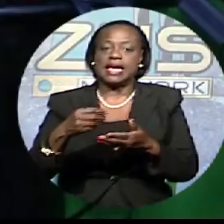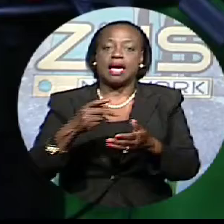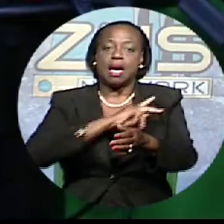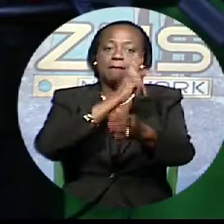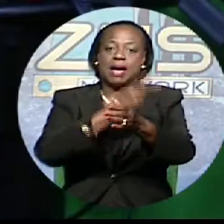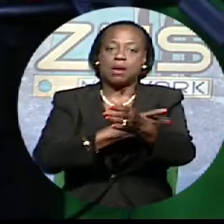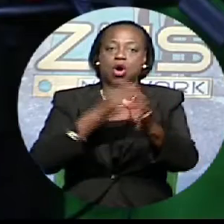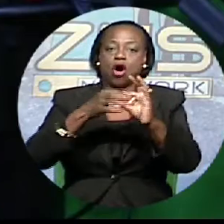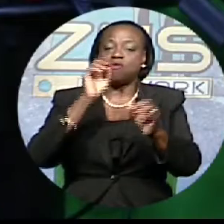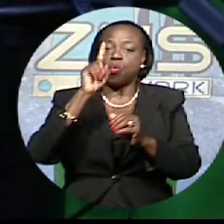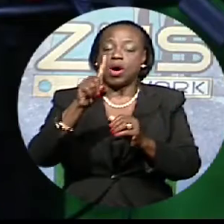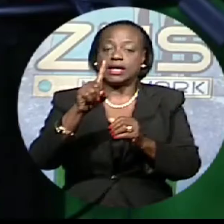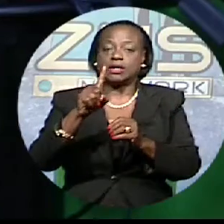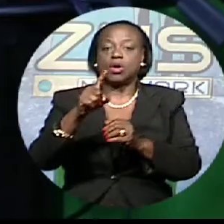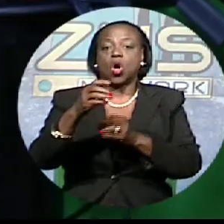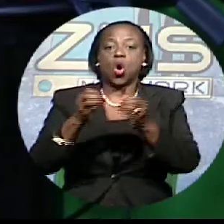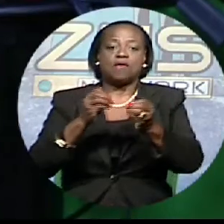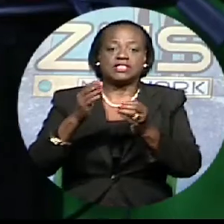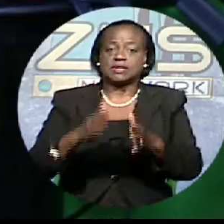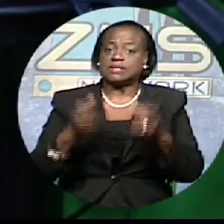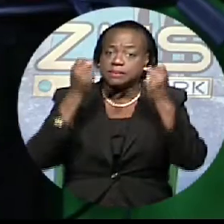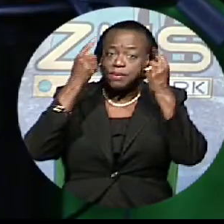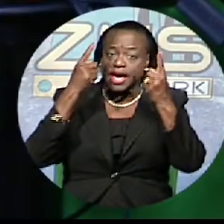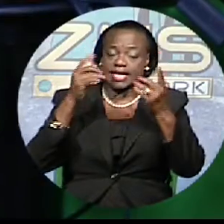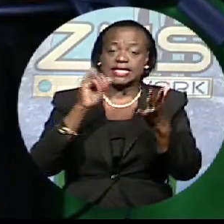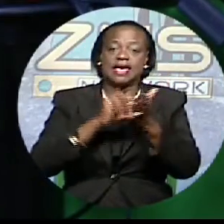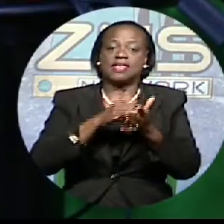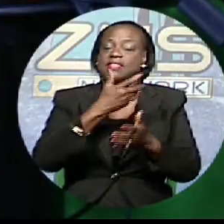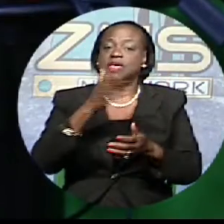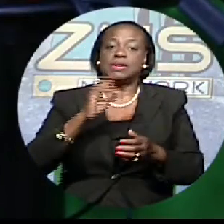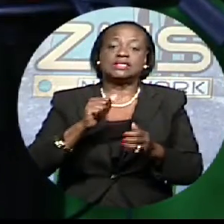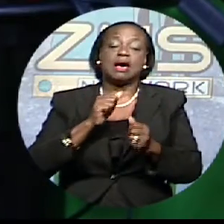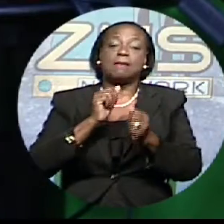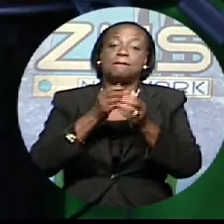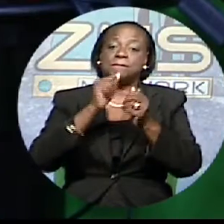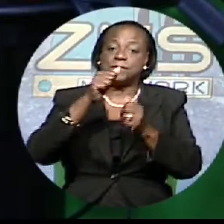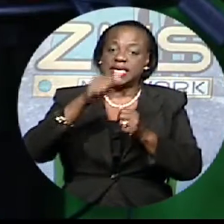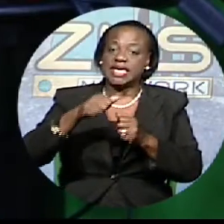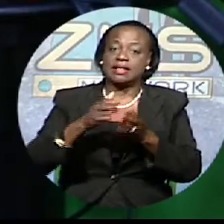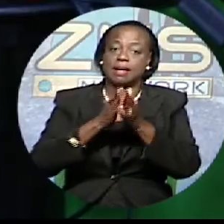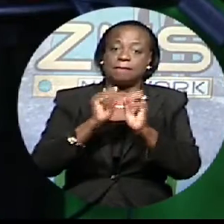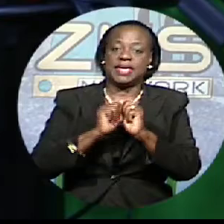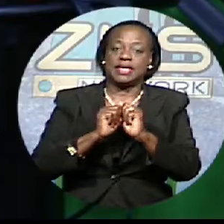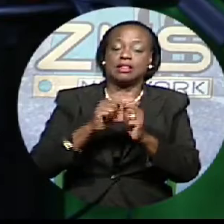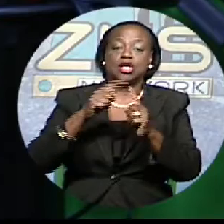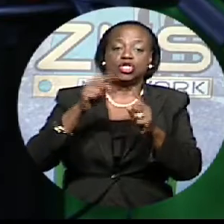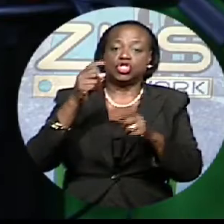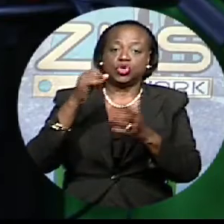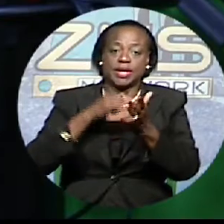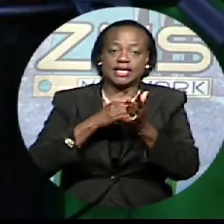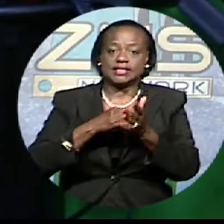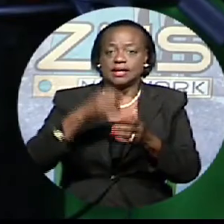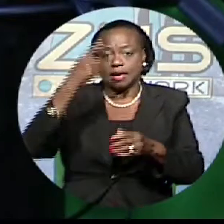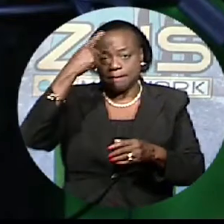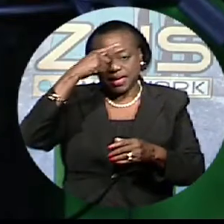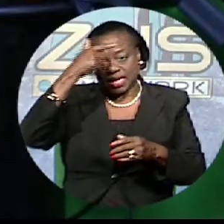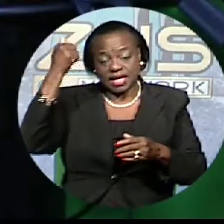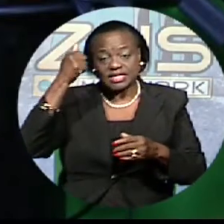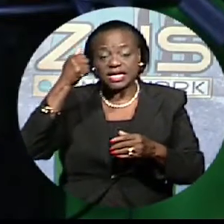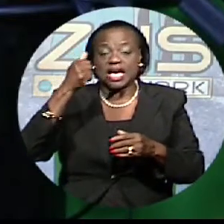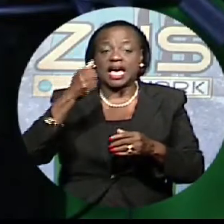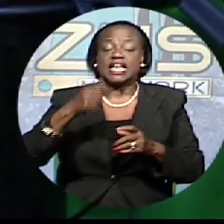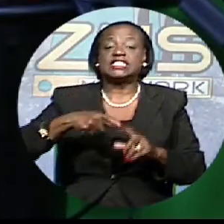one, there was an appeal to it as a suspension with a full pay. I see it as